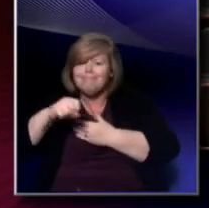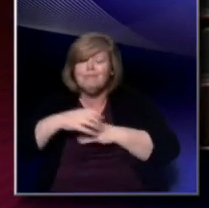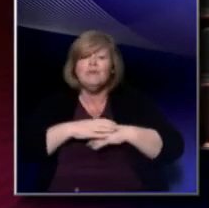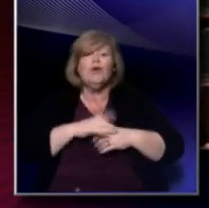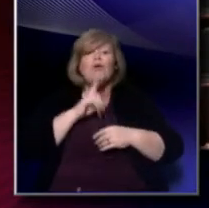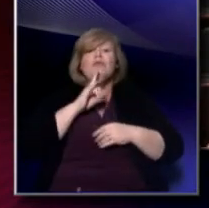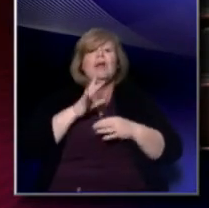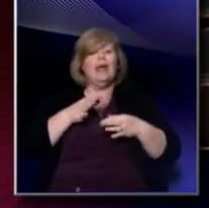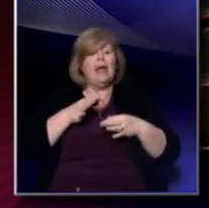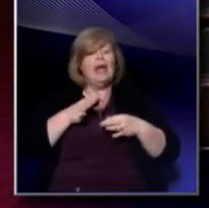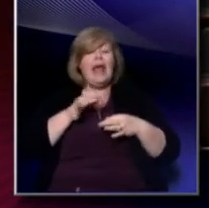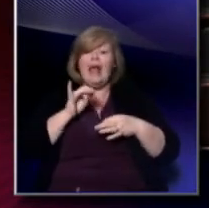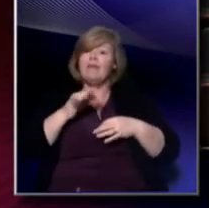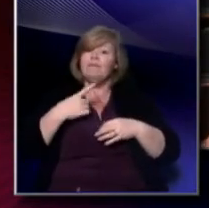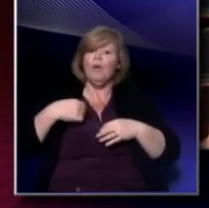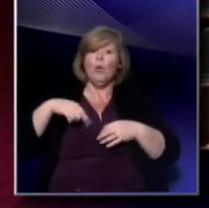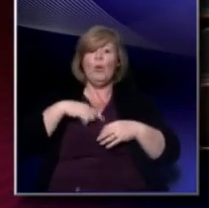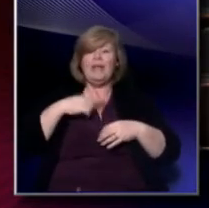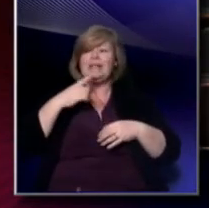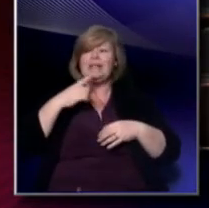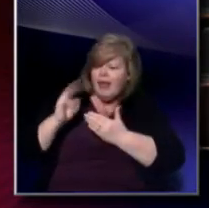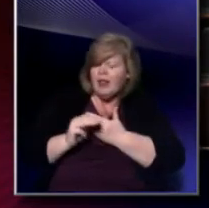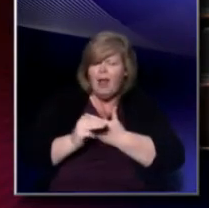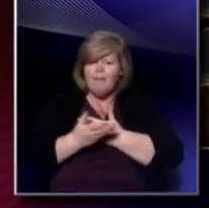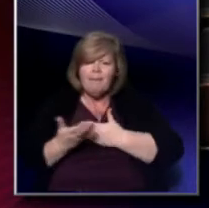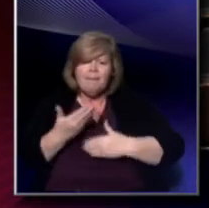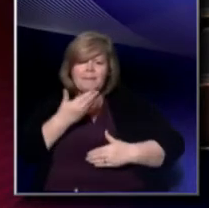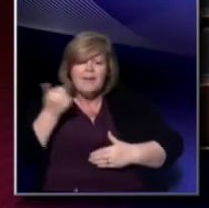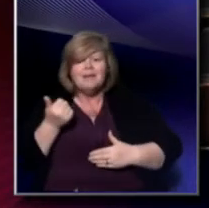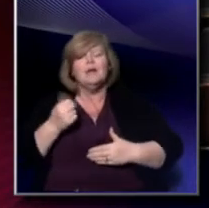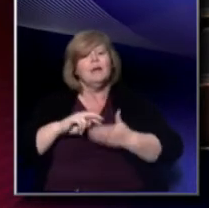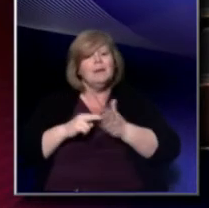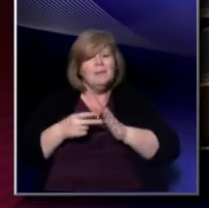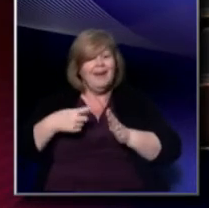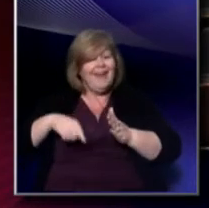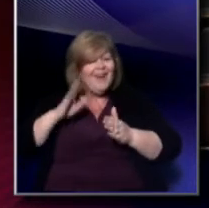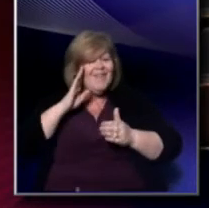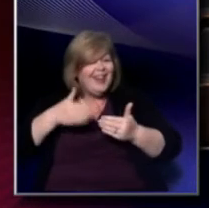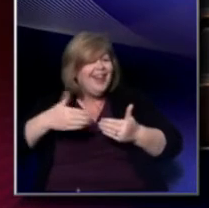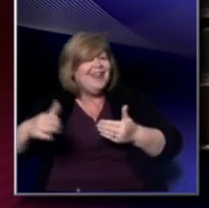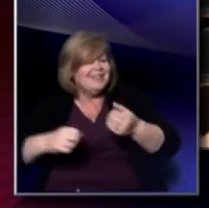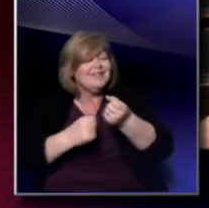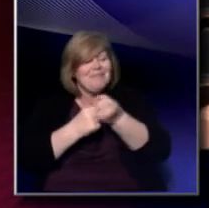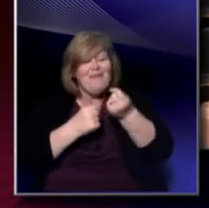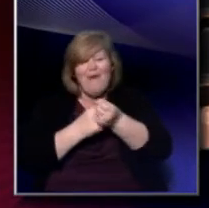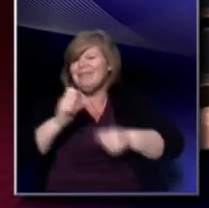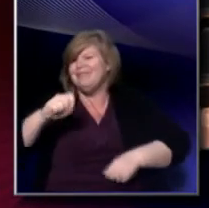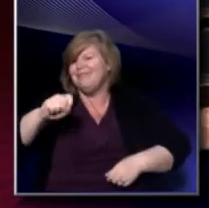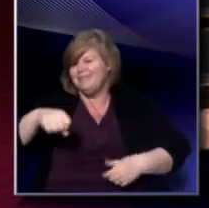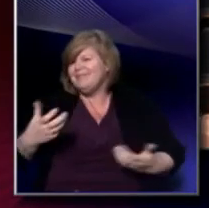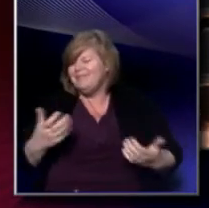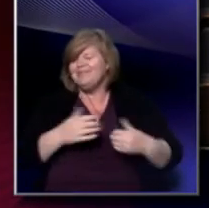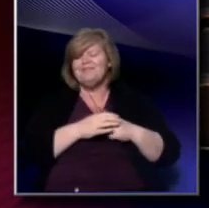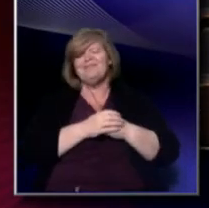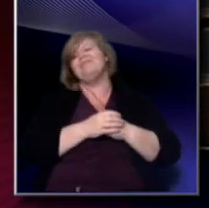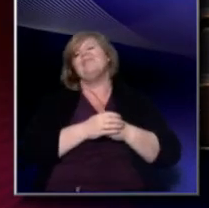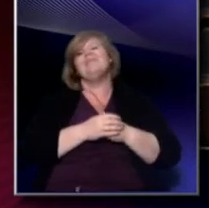approach and basically anoint, here's a curriculum and more buy-in out of the gate, and we think that that's going to carry